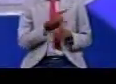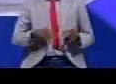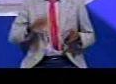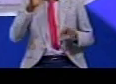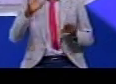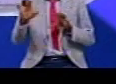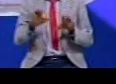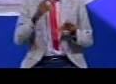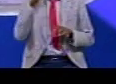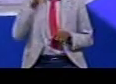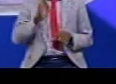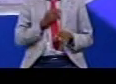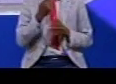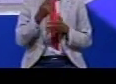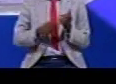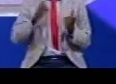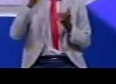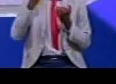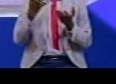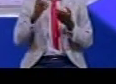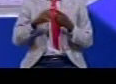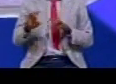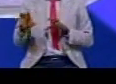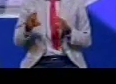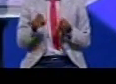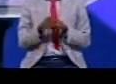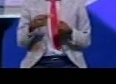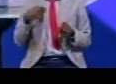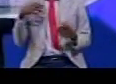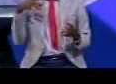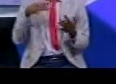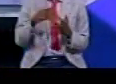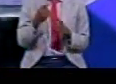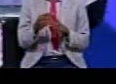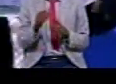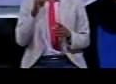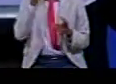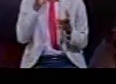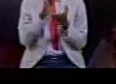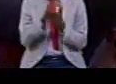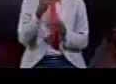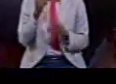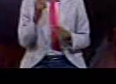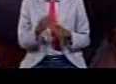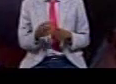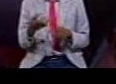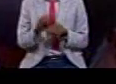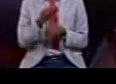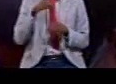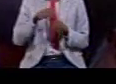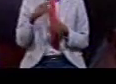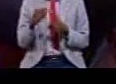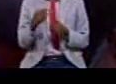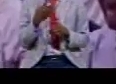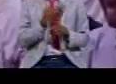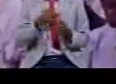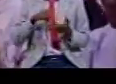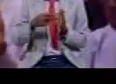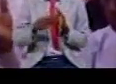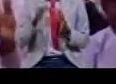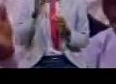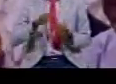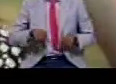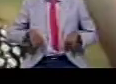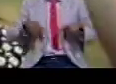he intends to do. As we're studying the word, taking the word, believe the word, and purposefully live in